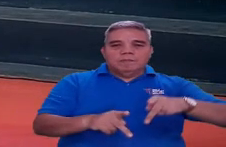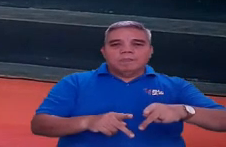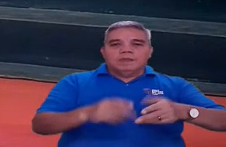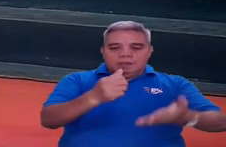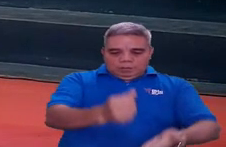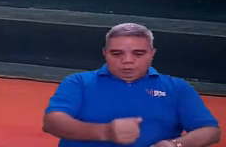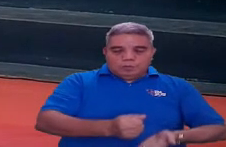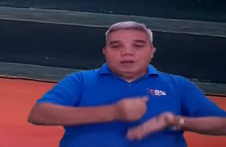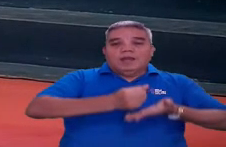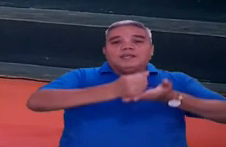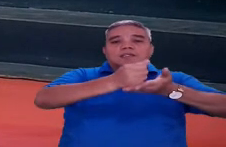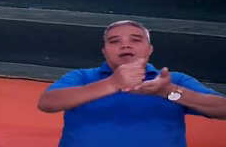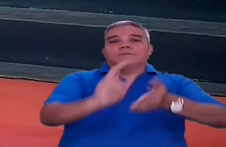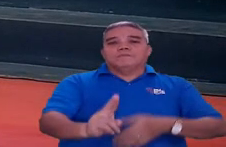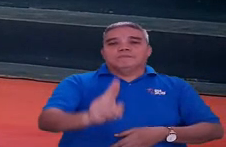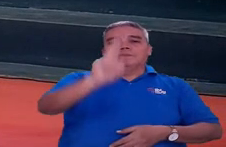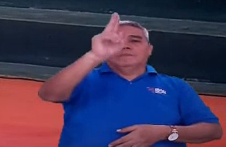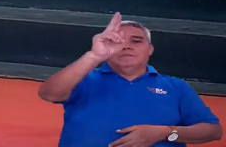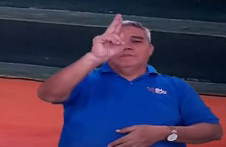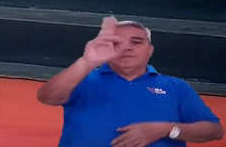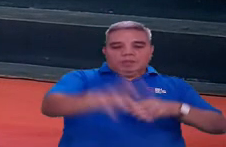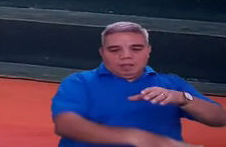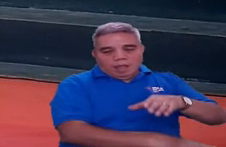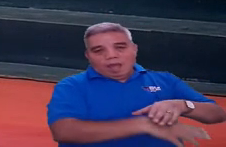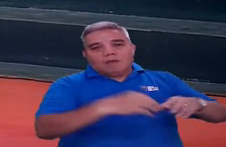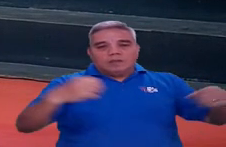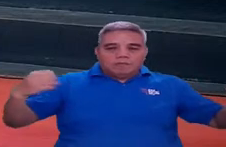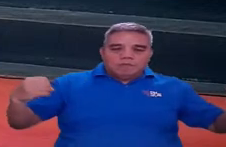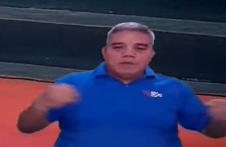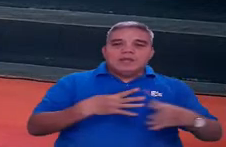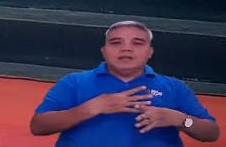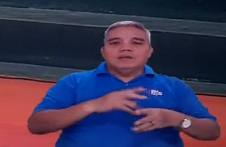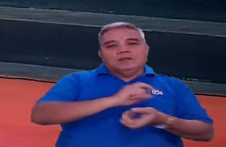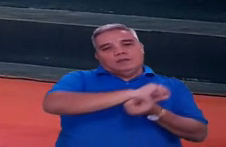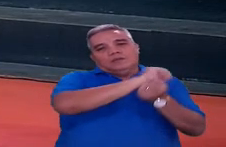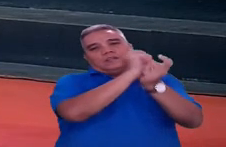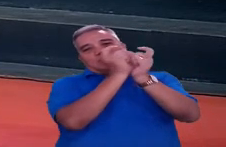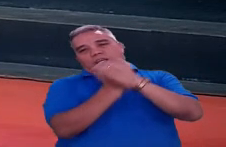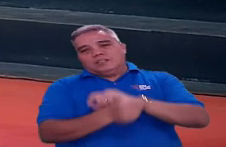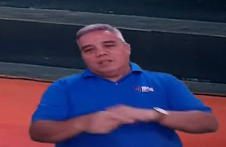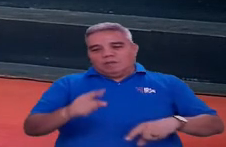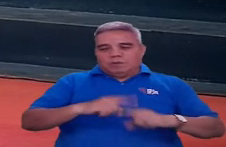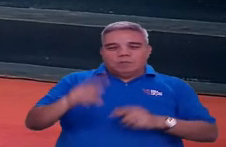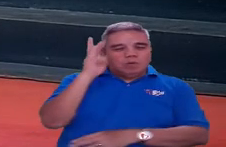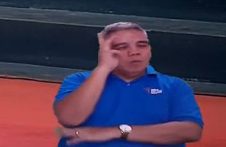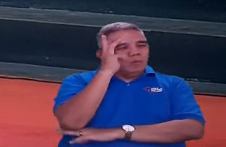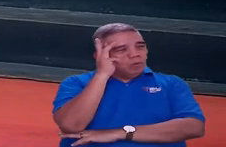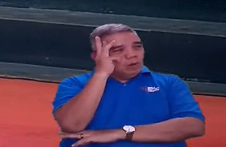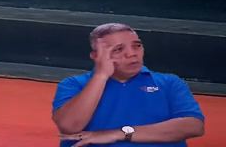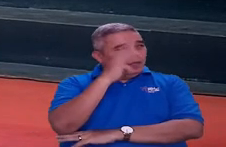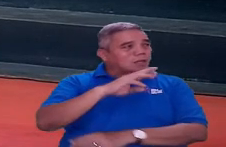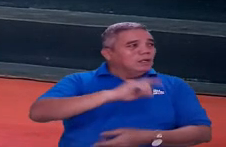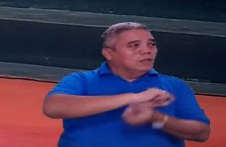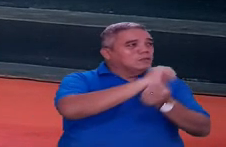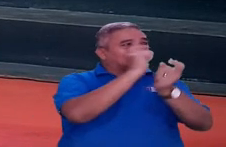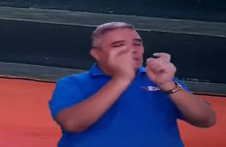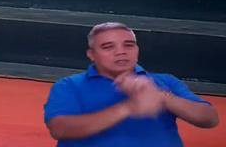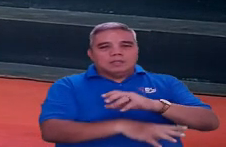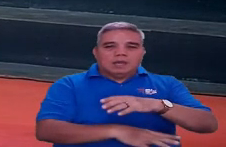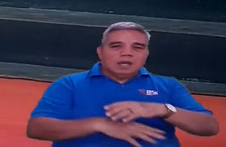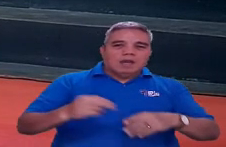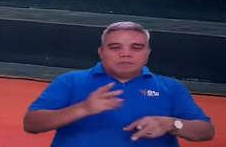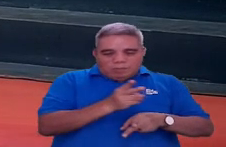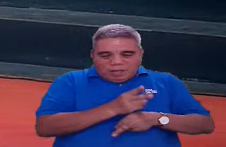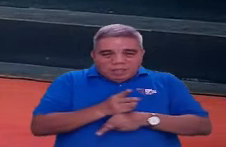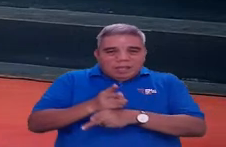to rise up out of fear, to rise up out of worry, to rise up out of